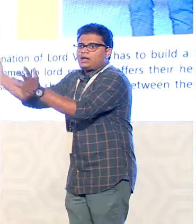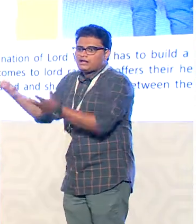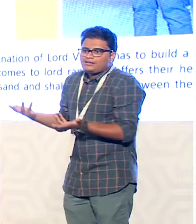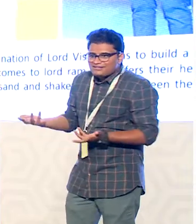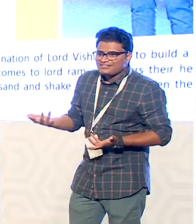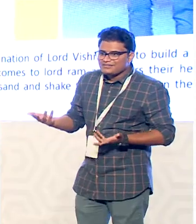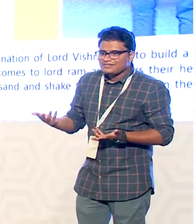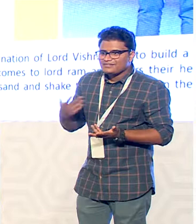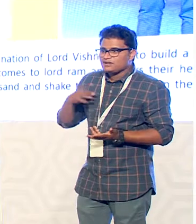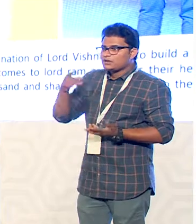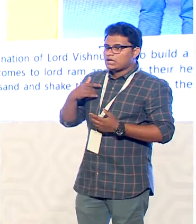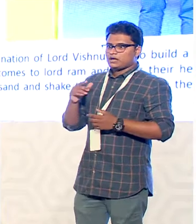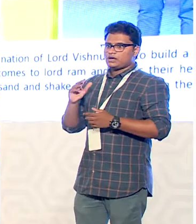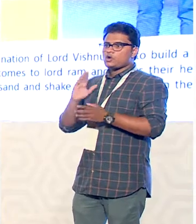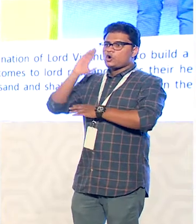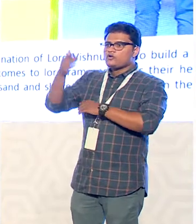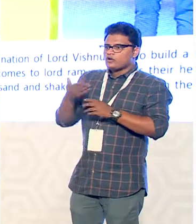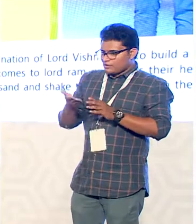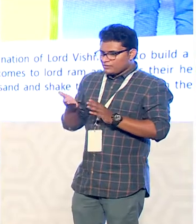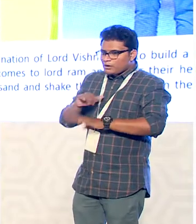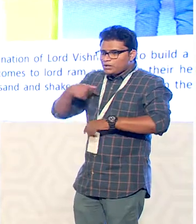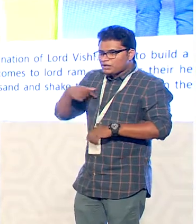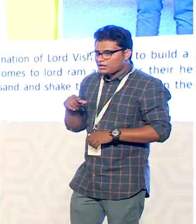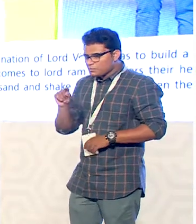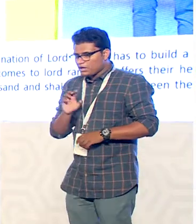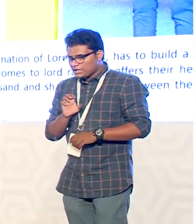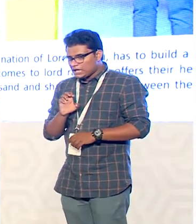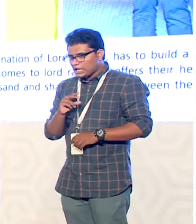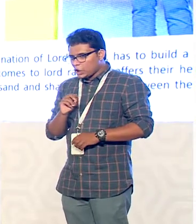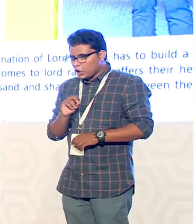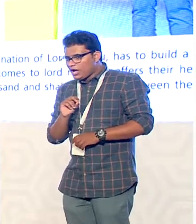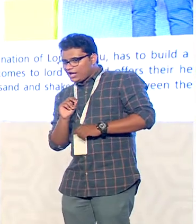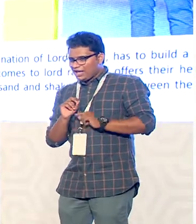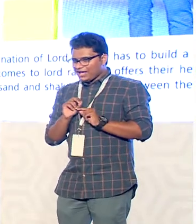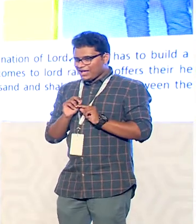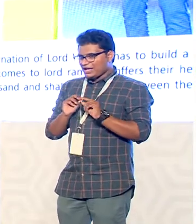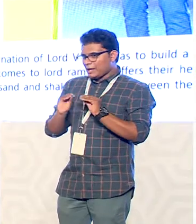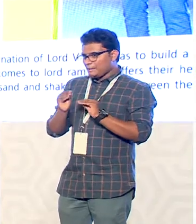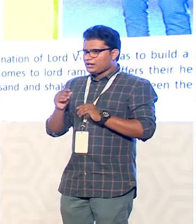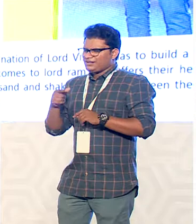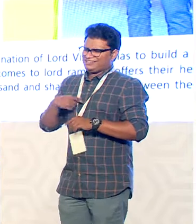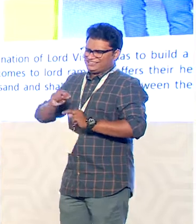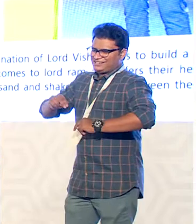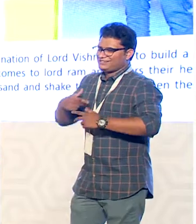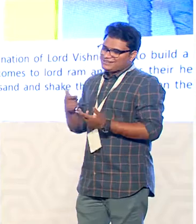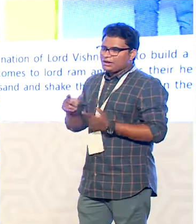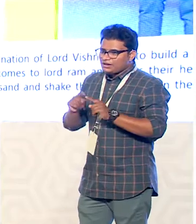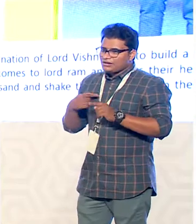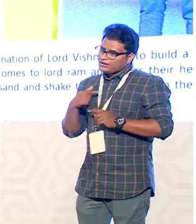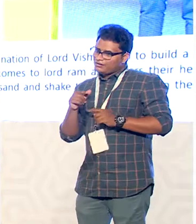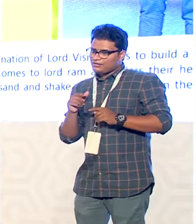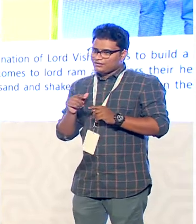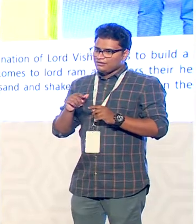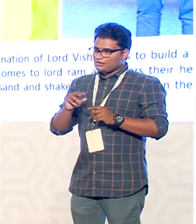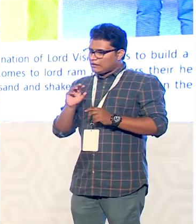It's a chance to go from our little ego, which is also necessary, otherwise there's no existence, but to go from